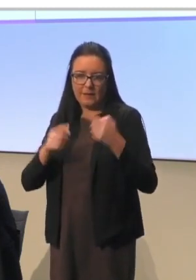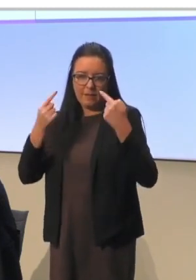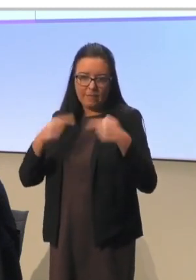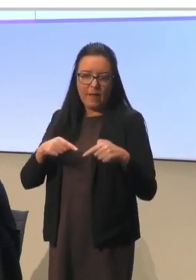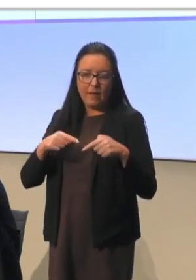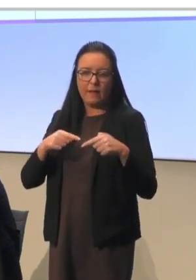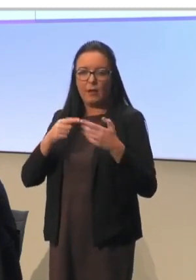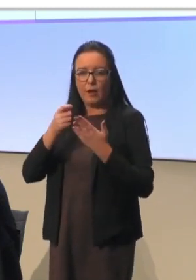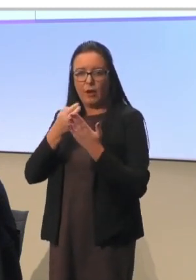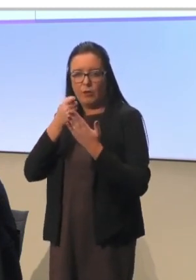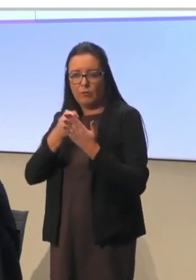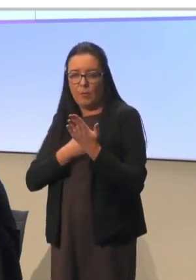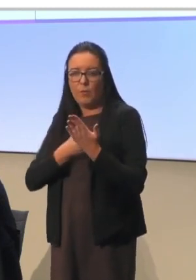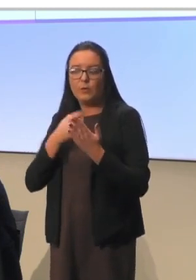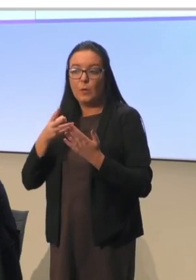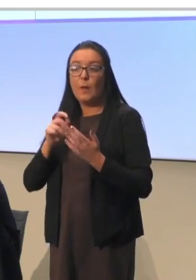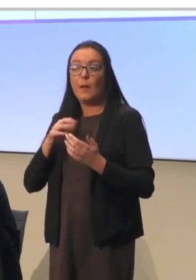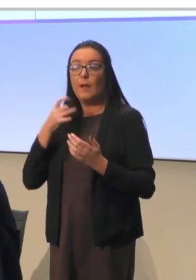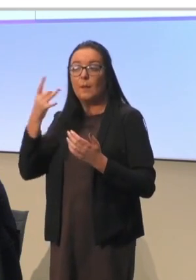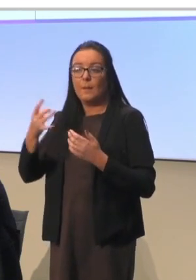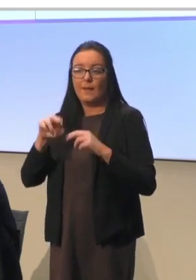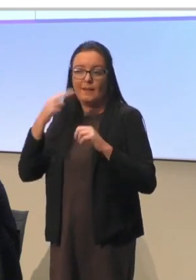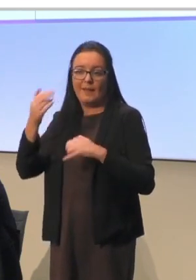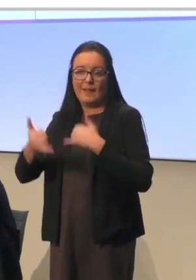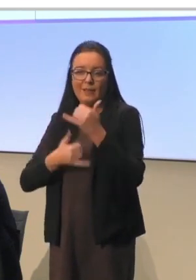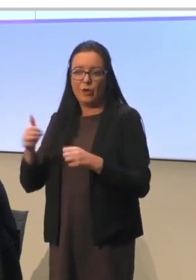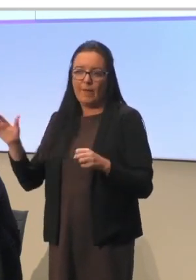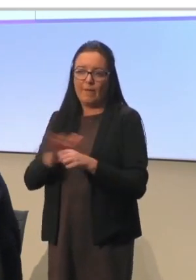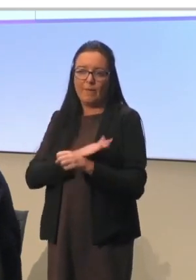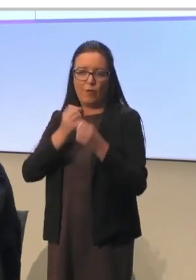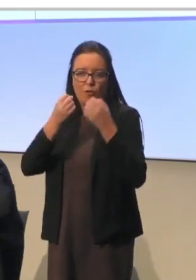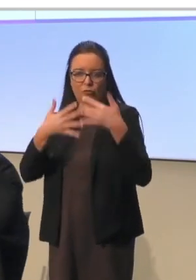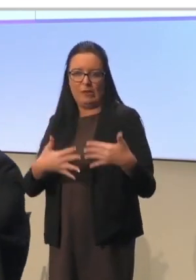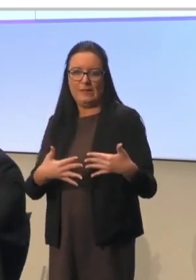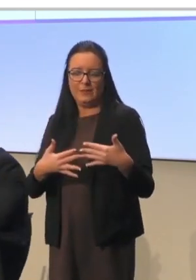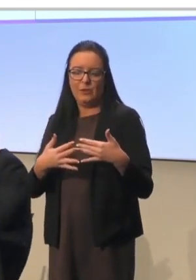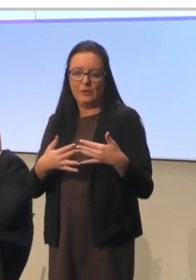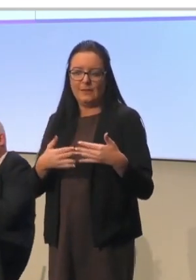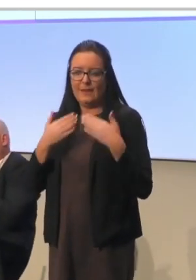maybe we'll come back next year to give the full results. Okay.